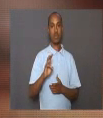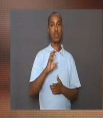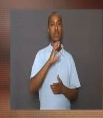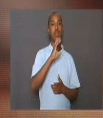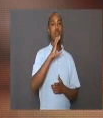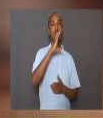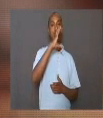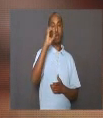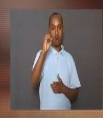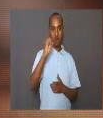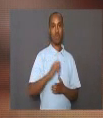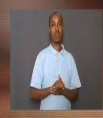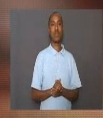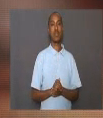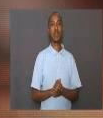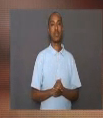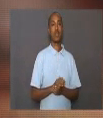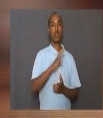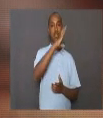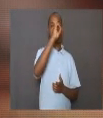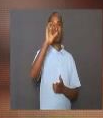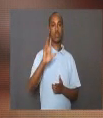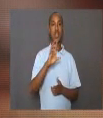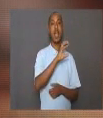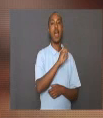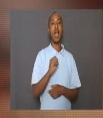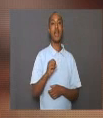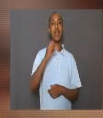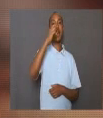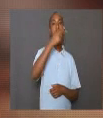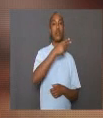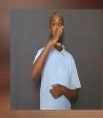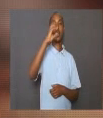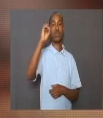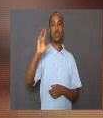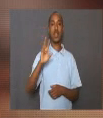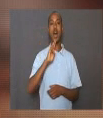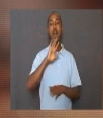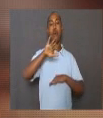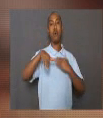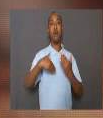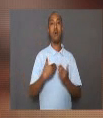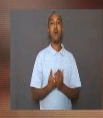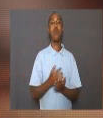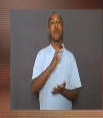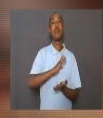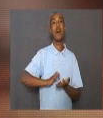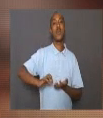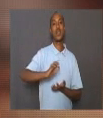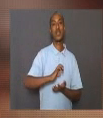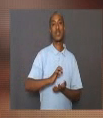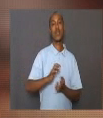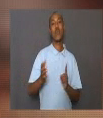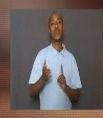carbon monoxide, carbonates, and hydrogen carbonates are all compounds